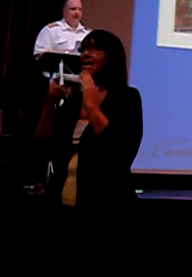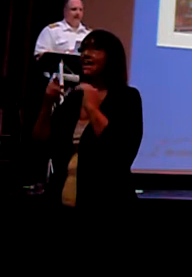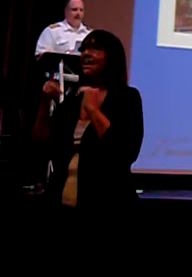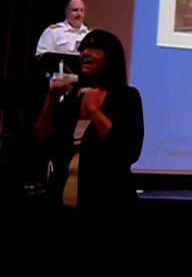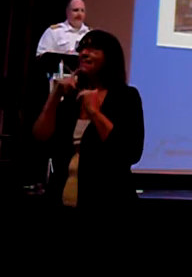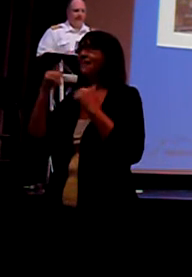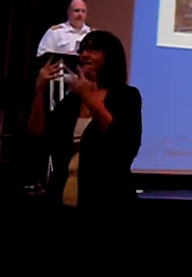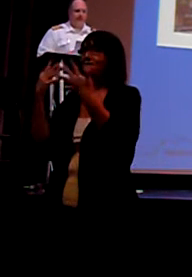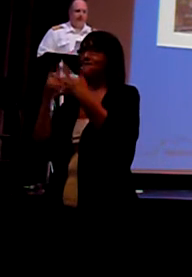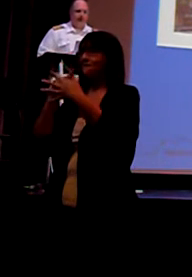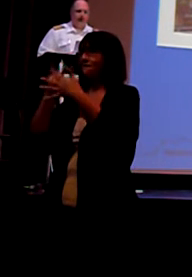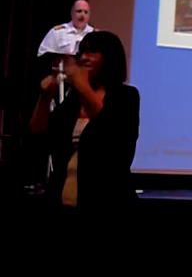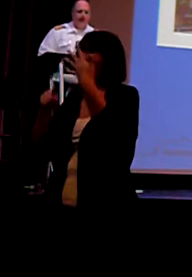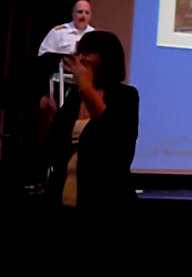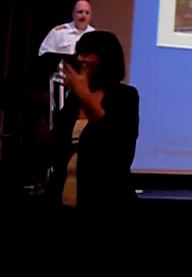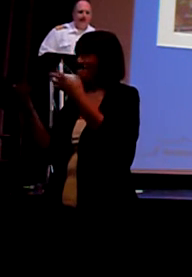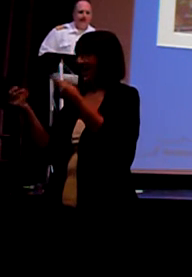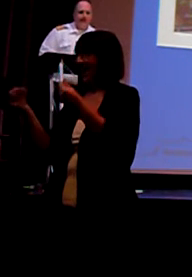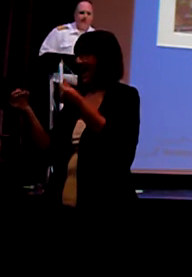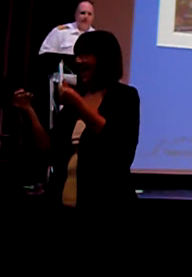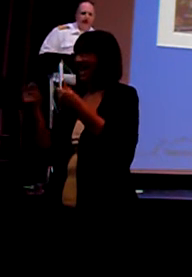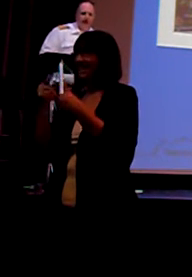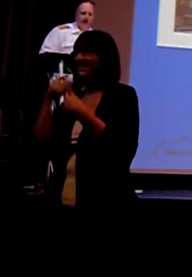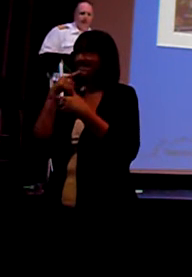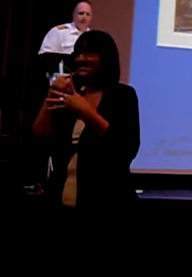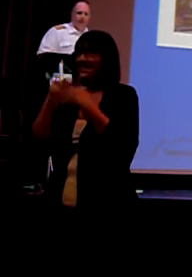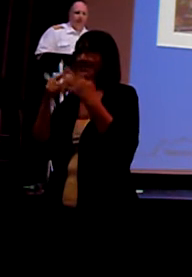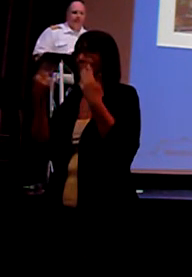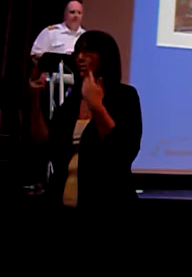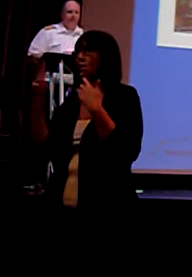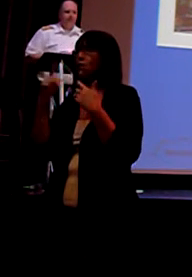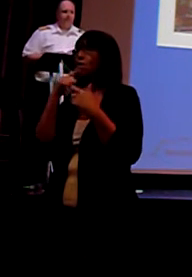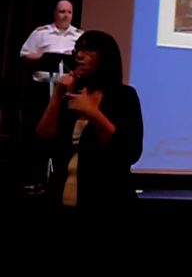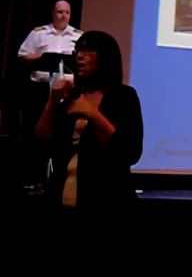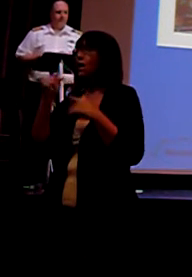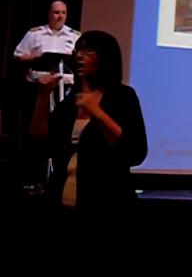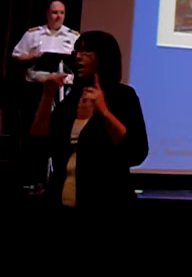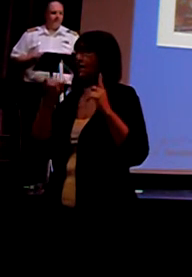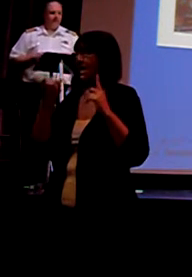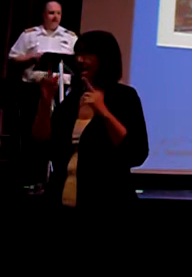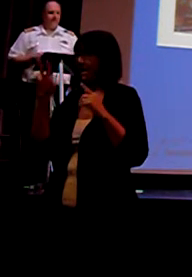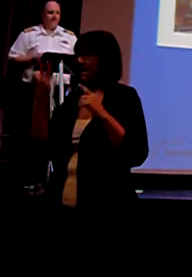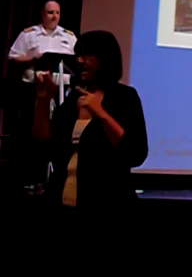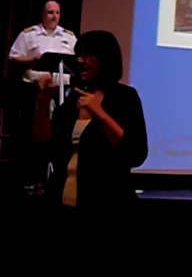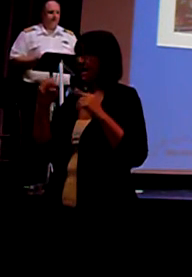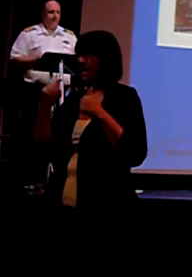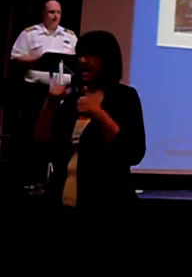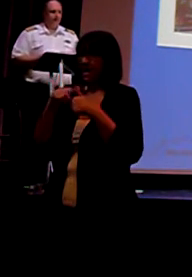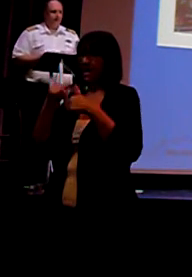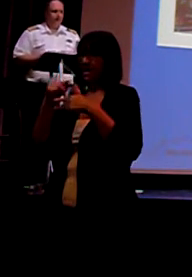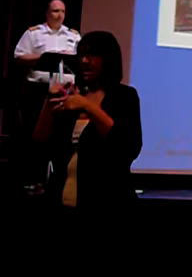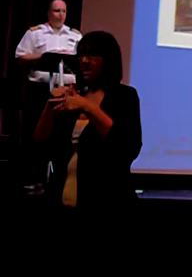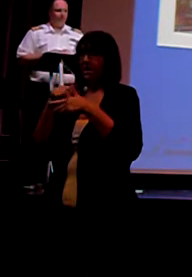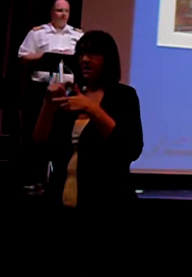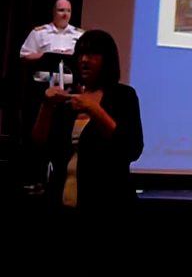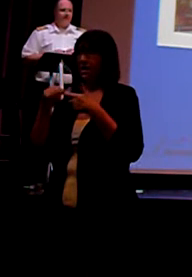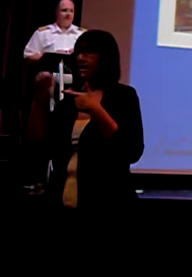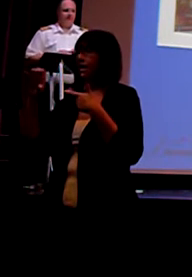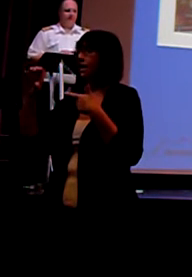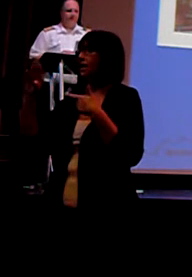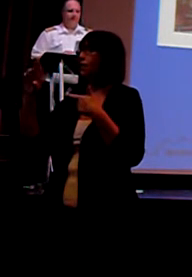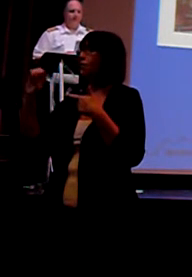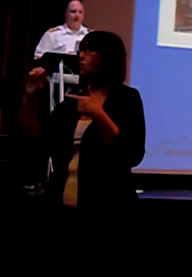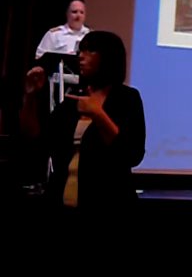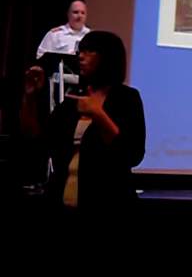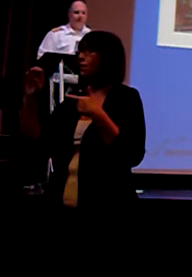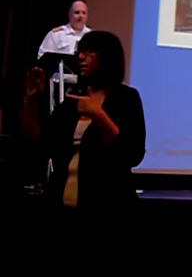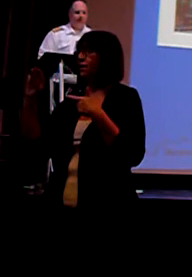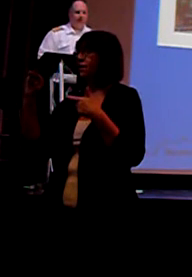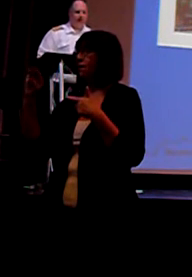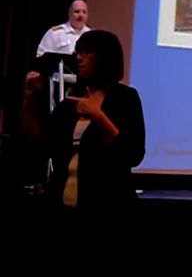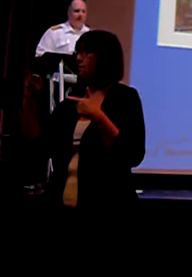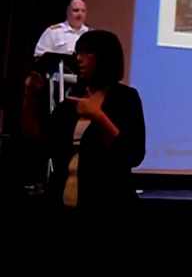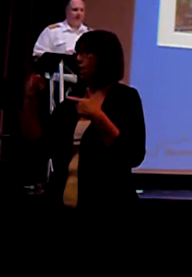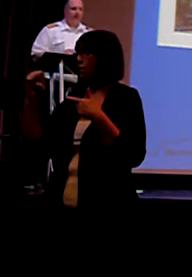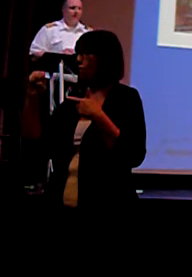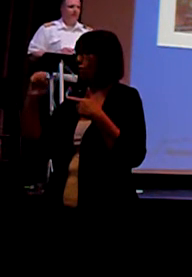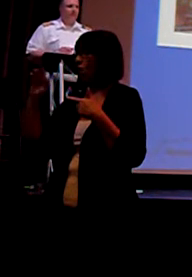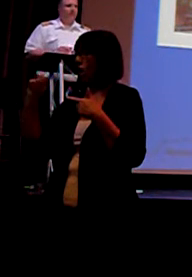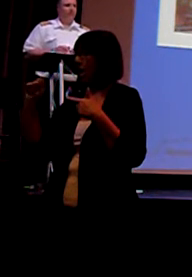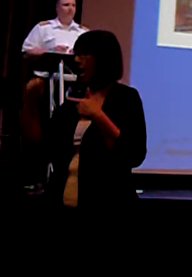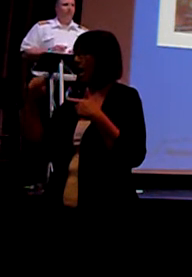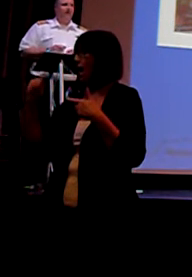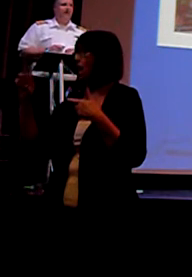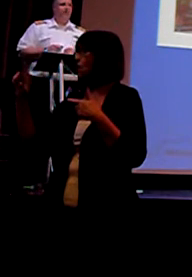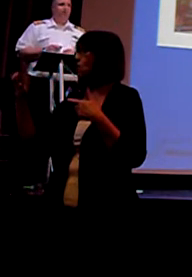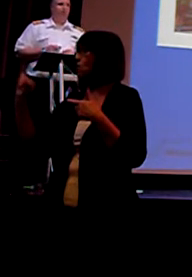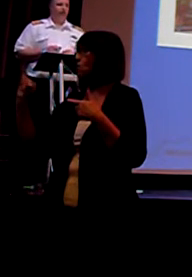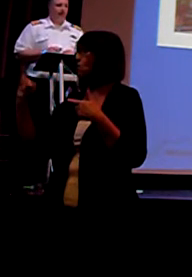five lands, and it's Monterosso, Vernazza, Corniglia, Manarola, and